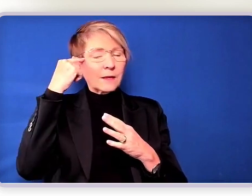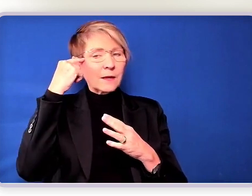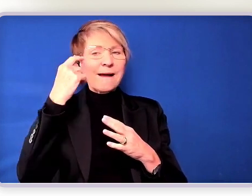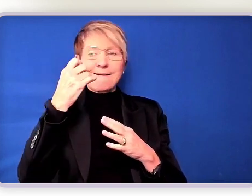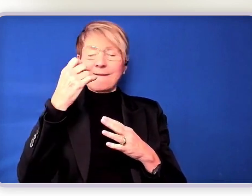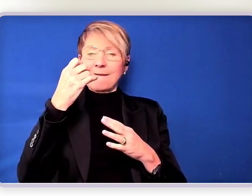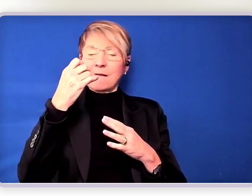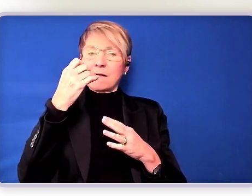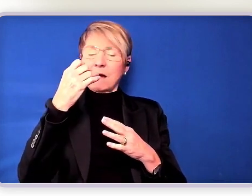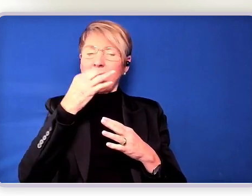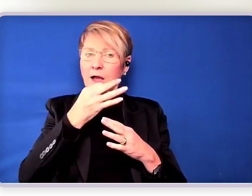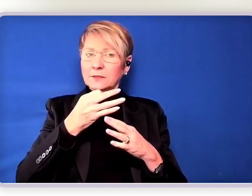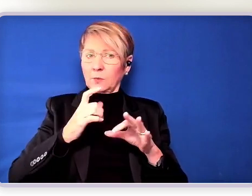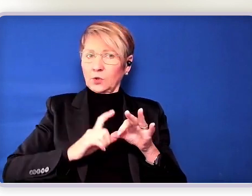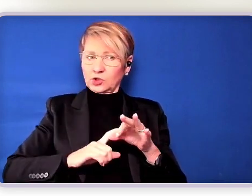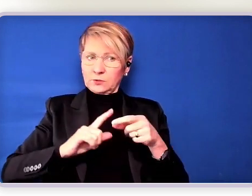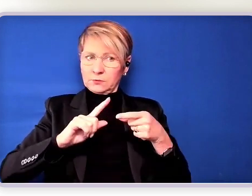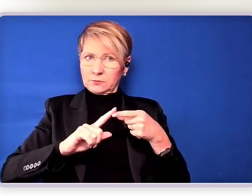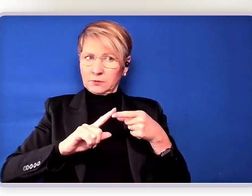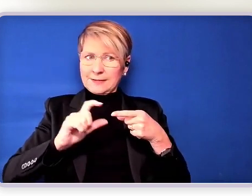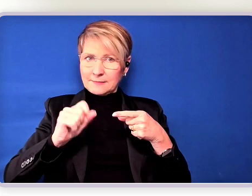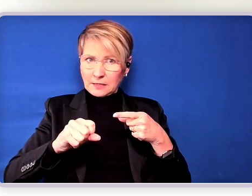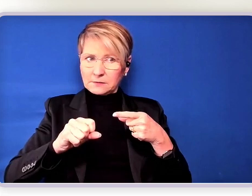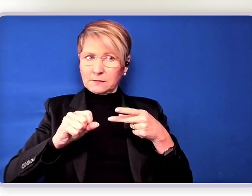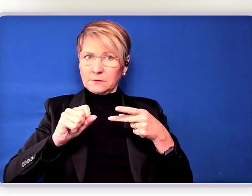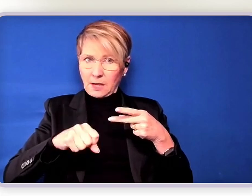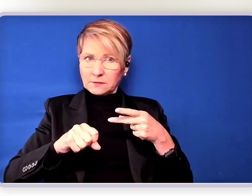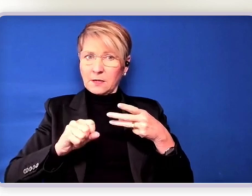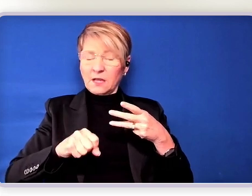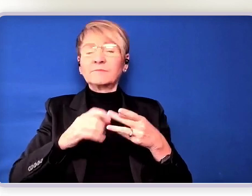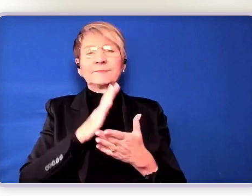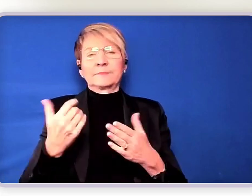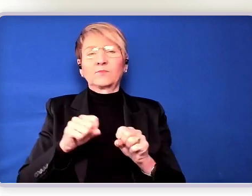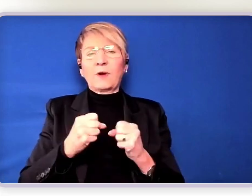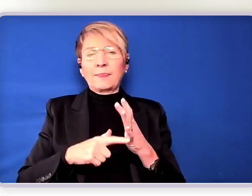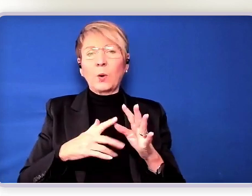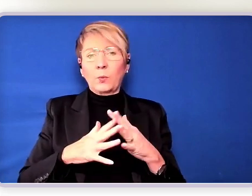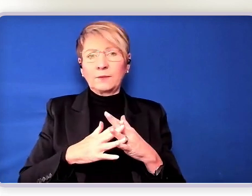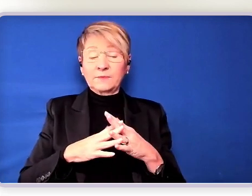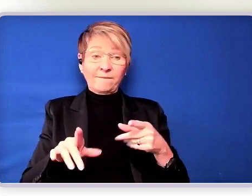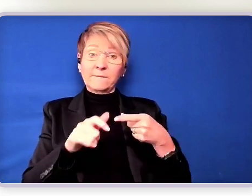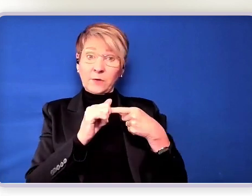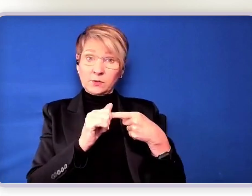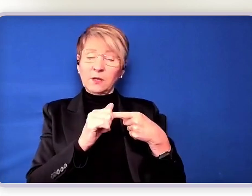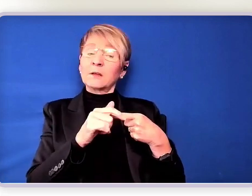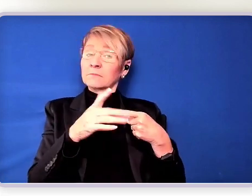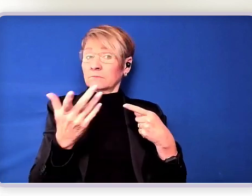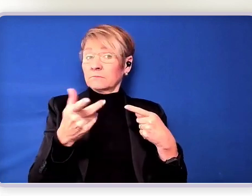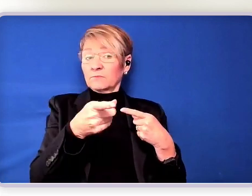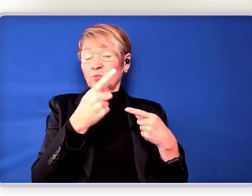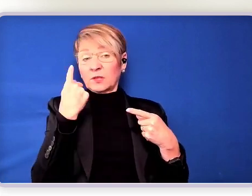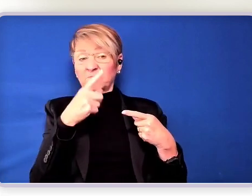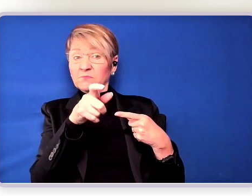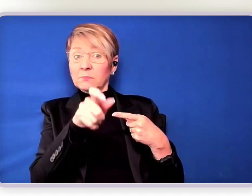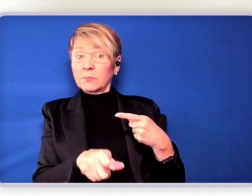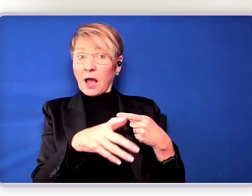meet that standard. So firstly, does your client have a disability? I mean, usually that's pretty obvious,